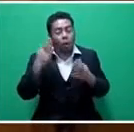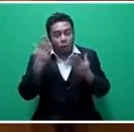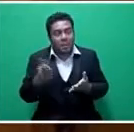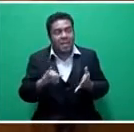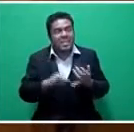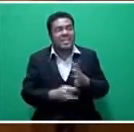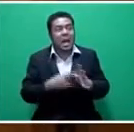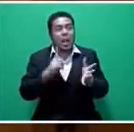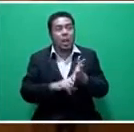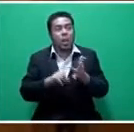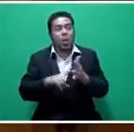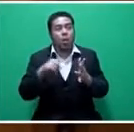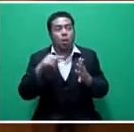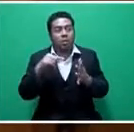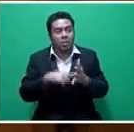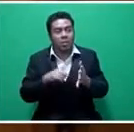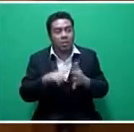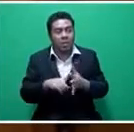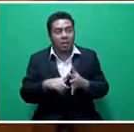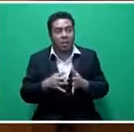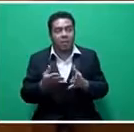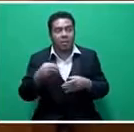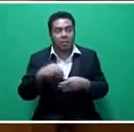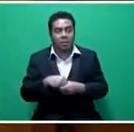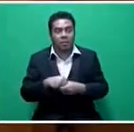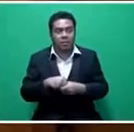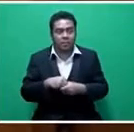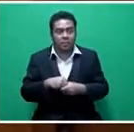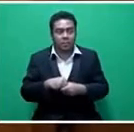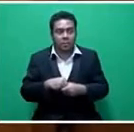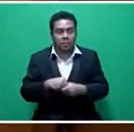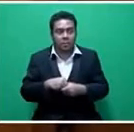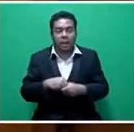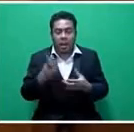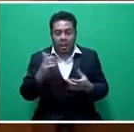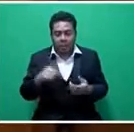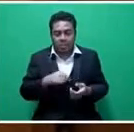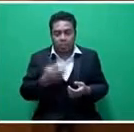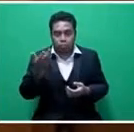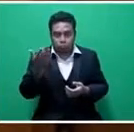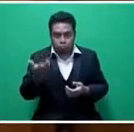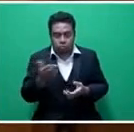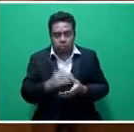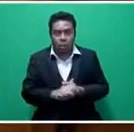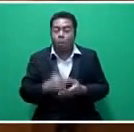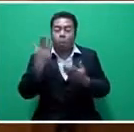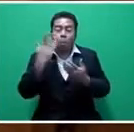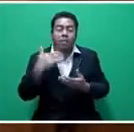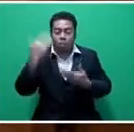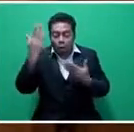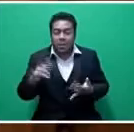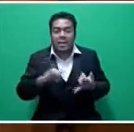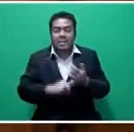Randrondro claimed, oh, let it be, that's all. Let me come to you. When Honourable